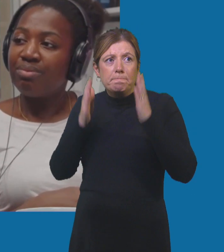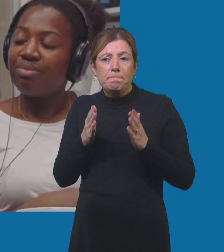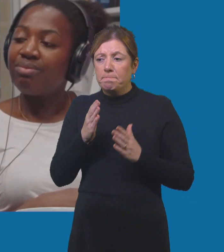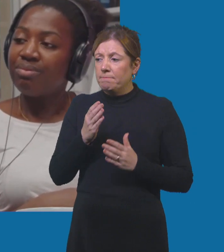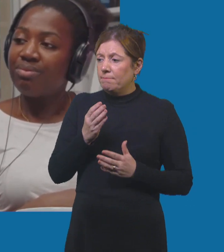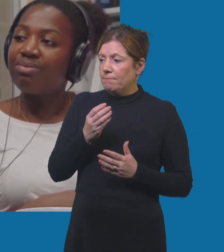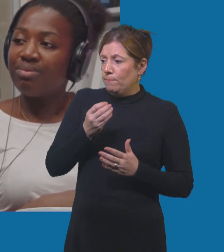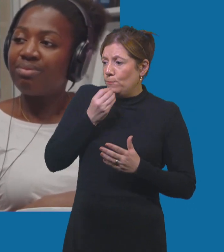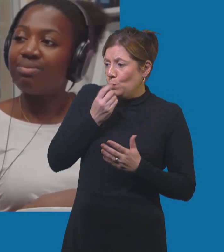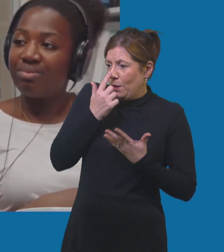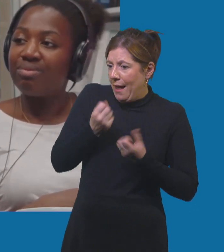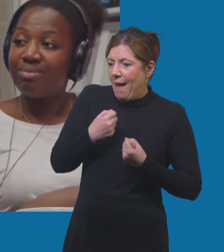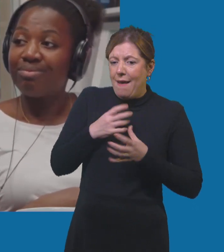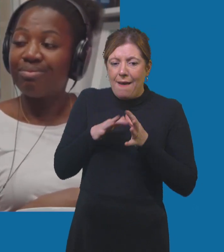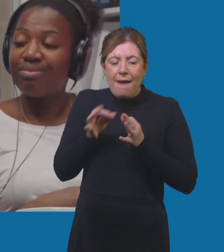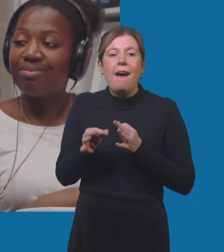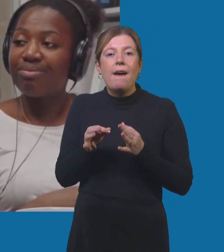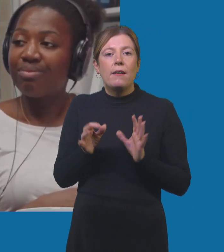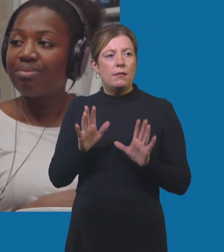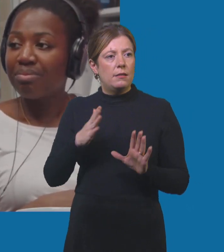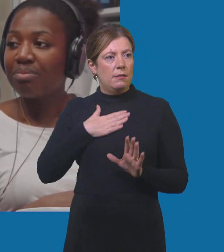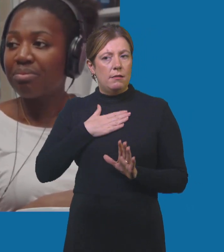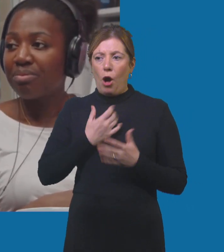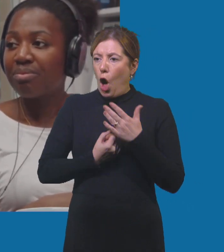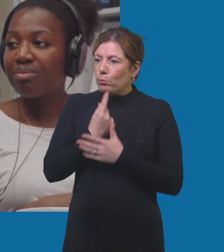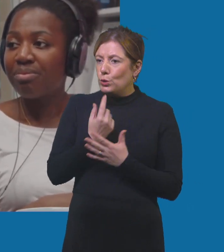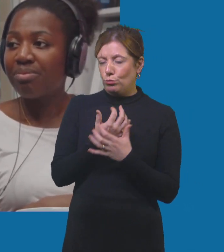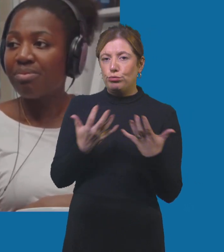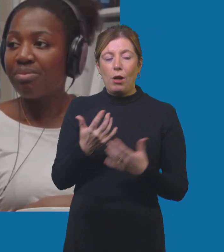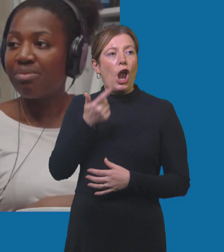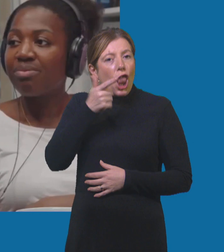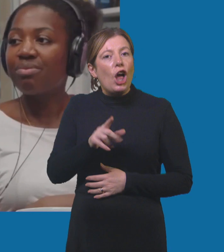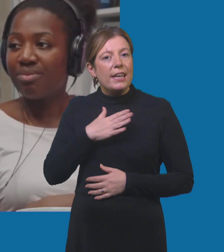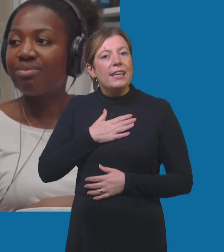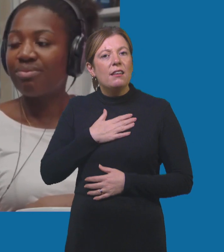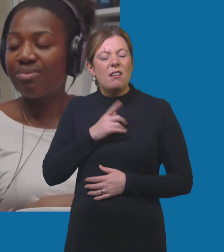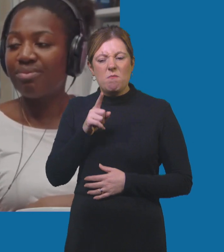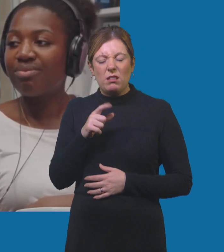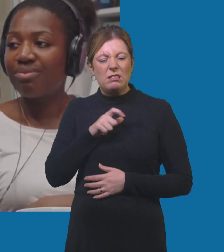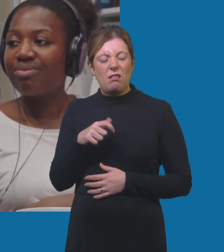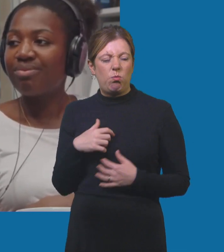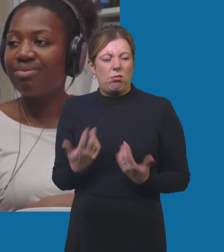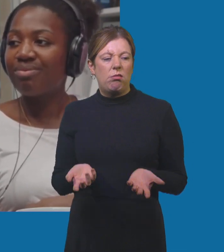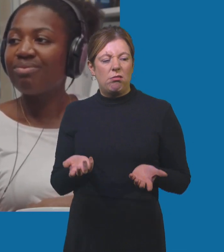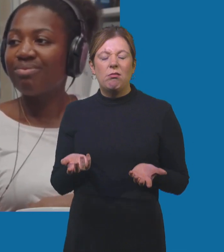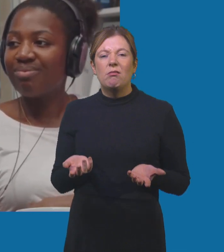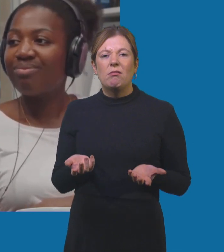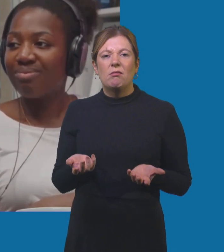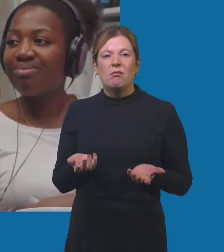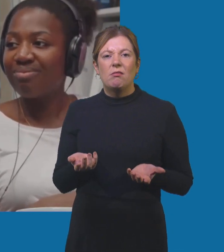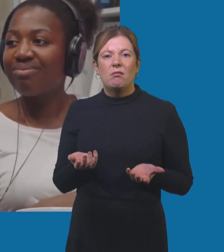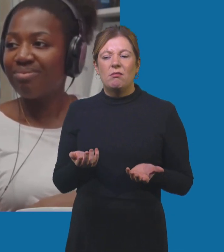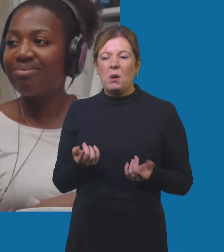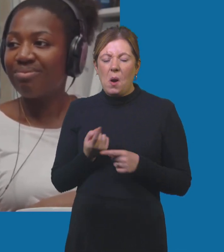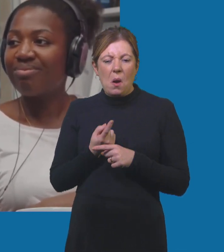belly. I've got all these amazing opportunities that I'm lucky enough to have. But I just felt a little bit bleh for like a week and a